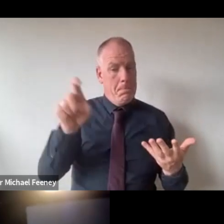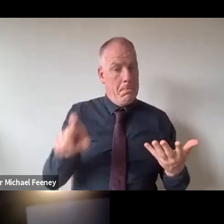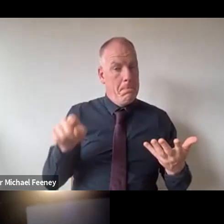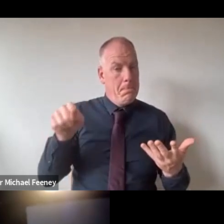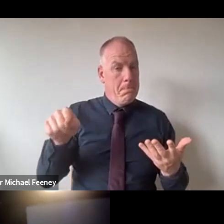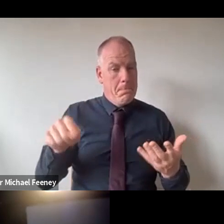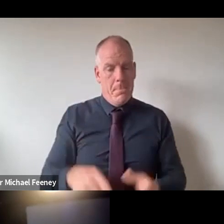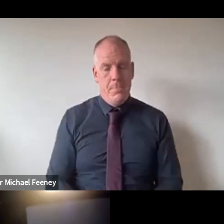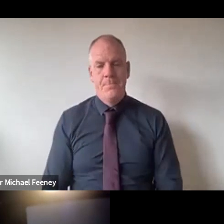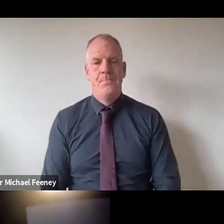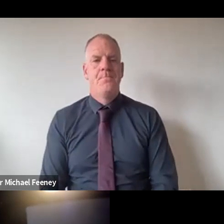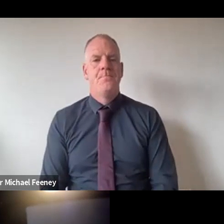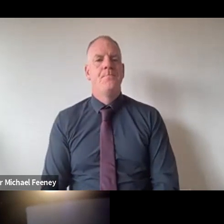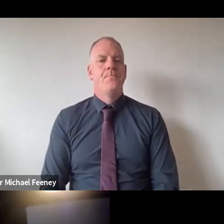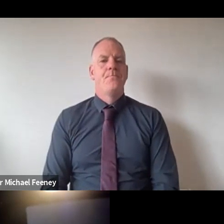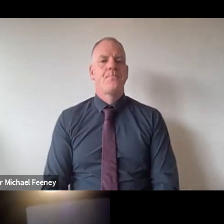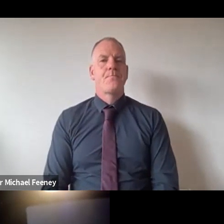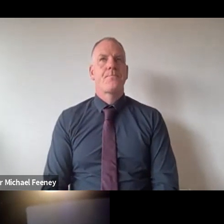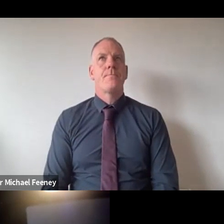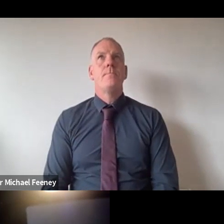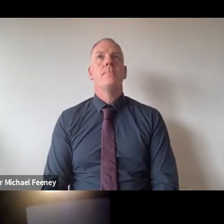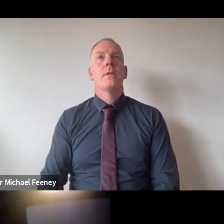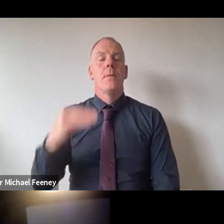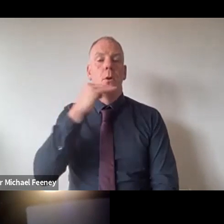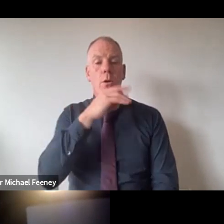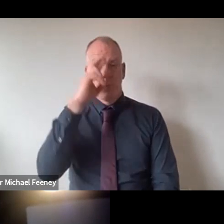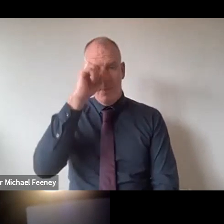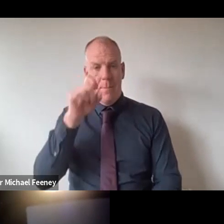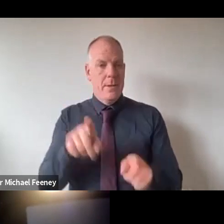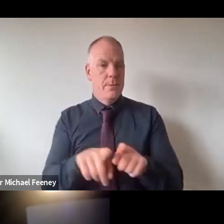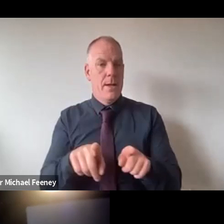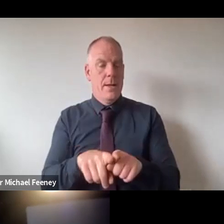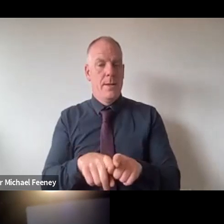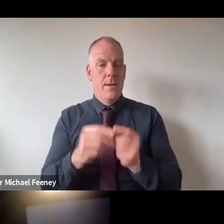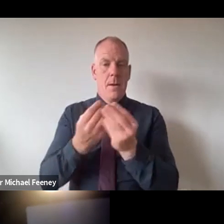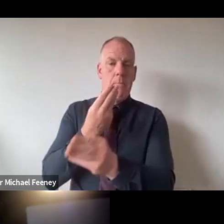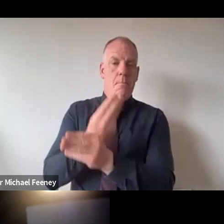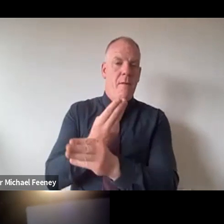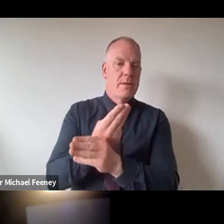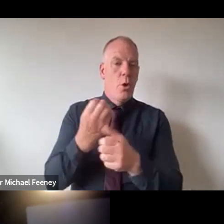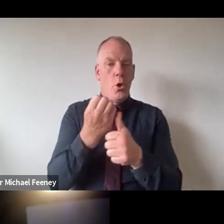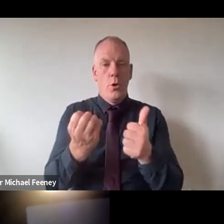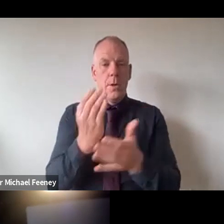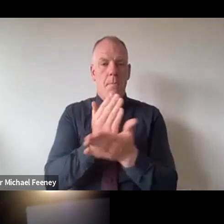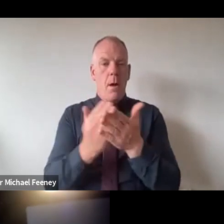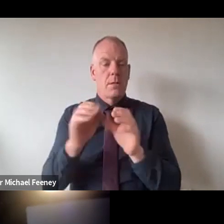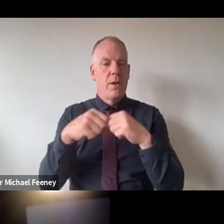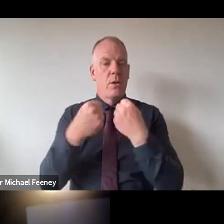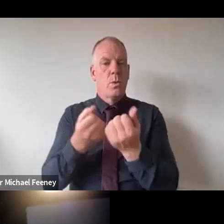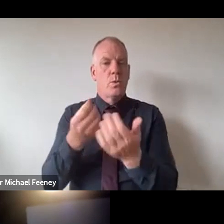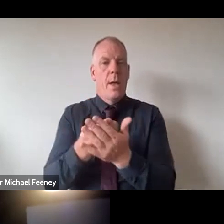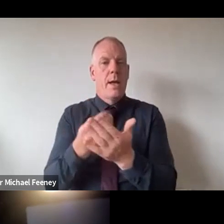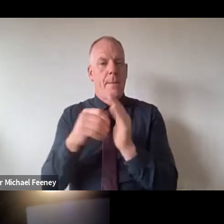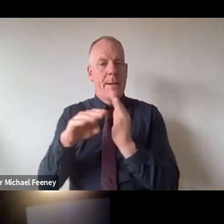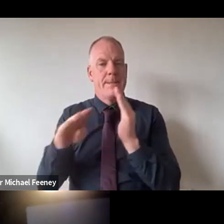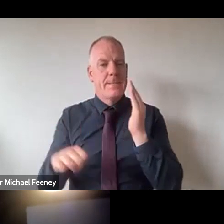about that. Importantly, though, I think that poverty and other forms of socioeconomic disadvantage